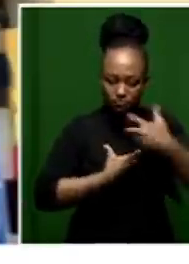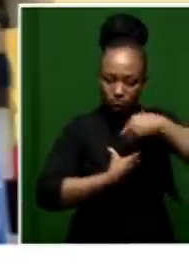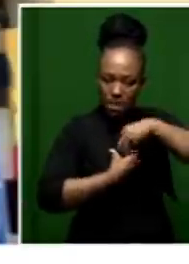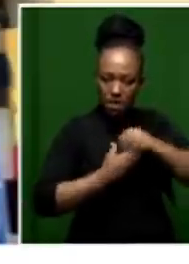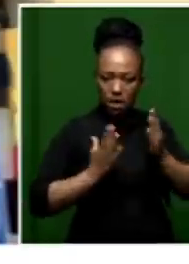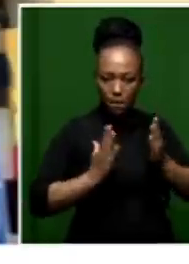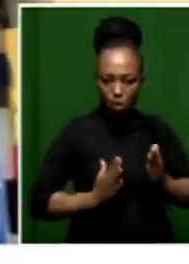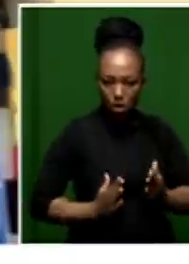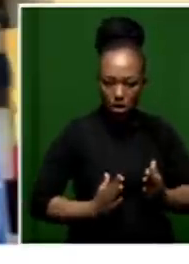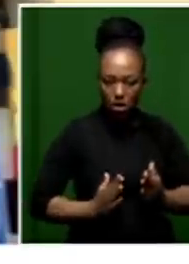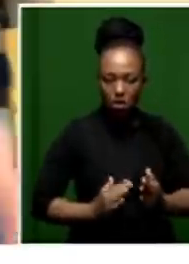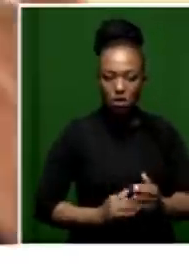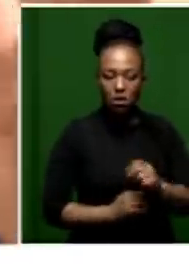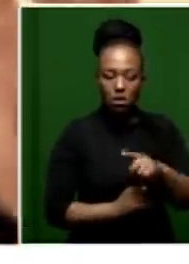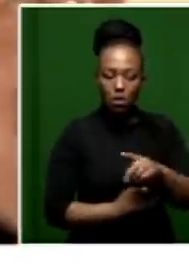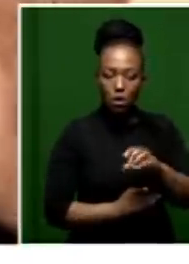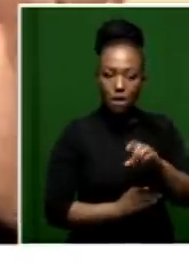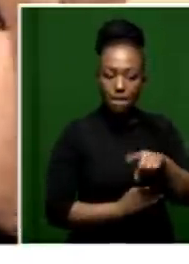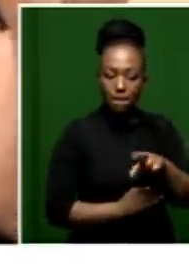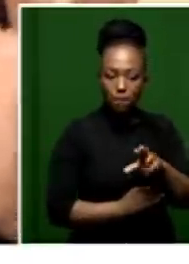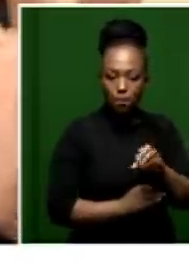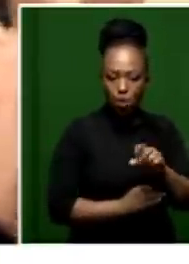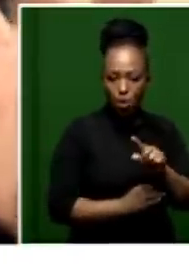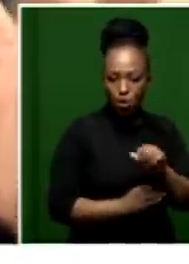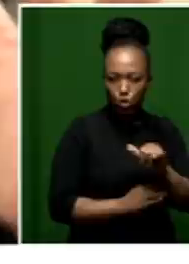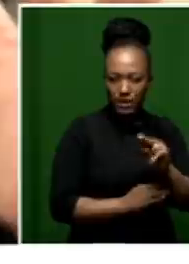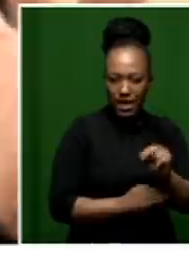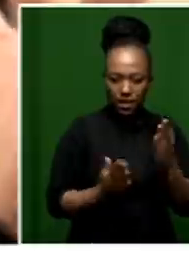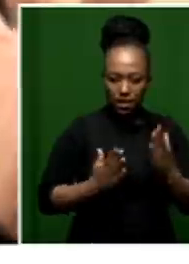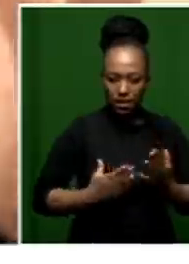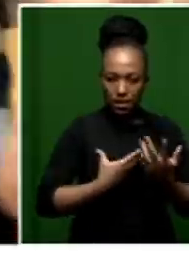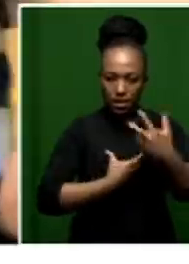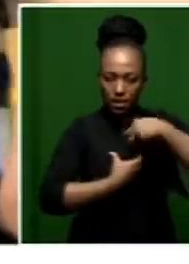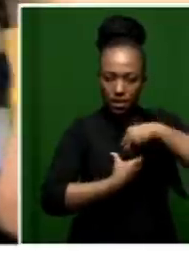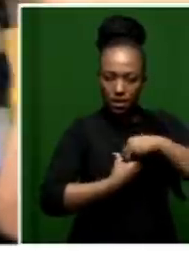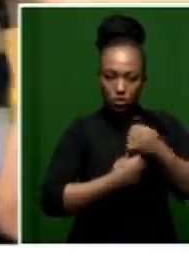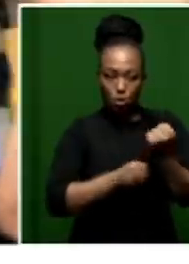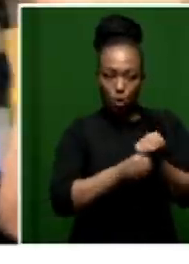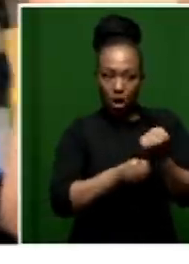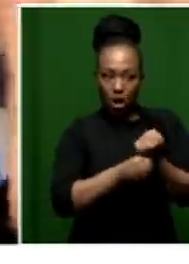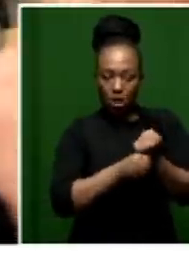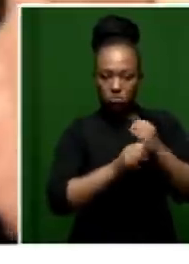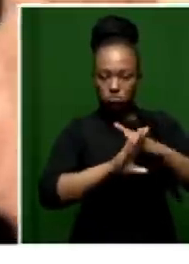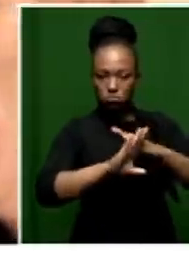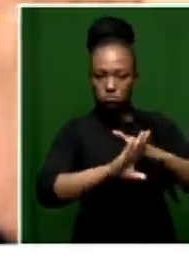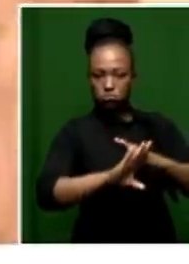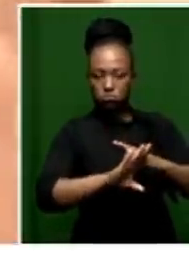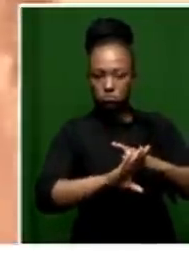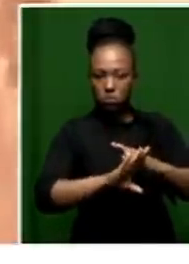means basic, the proteins have a function. In the case of SARS-CoV-2, the most important protein,